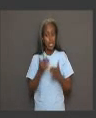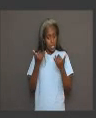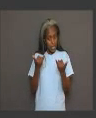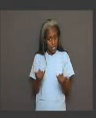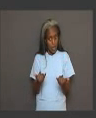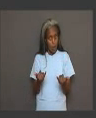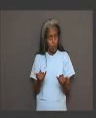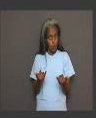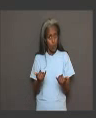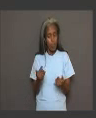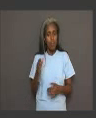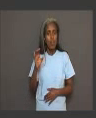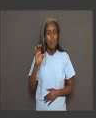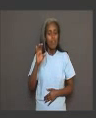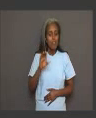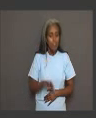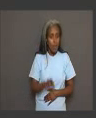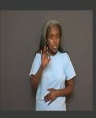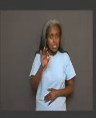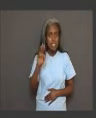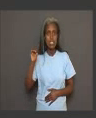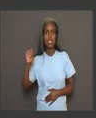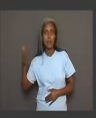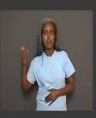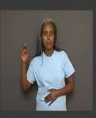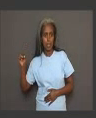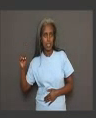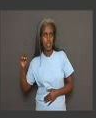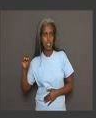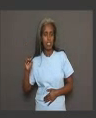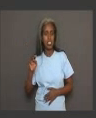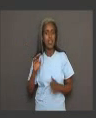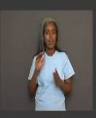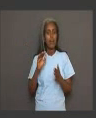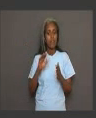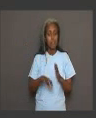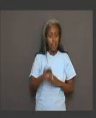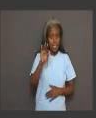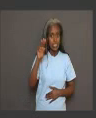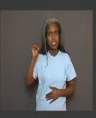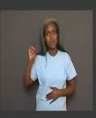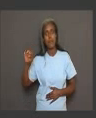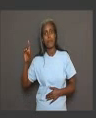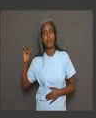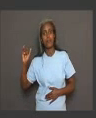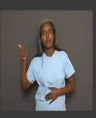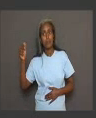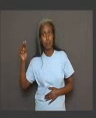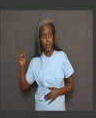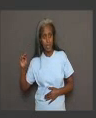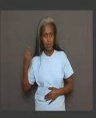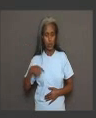Now that we have found the mean, let us find the median. We